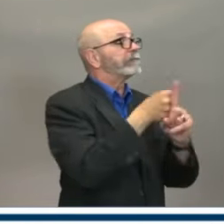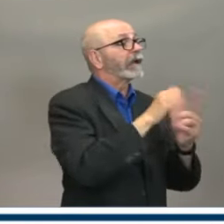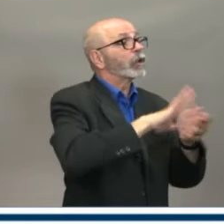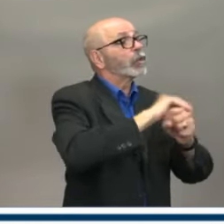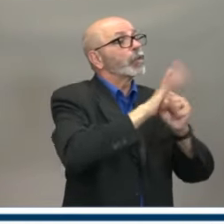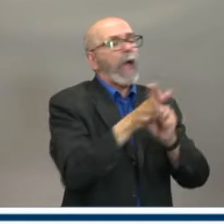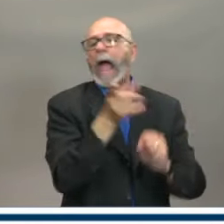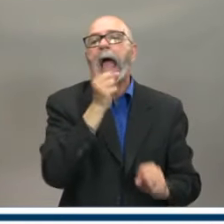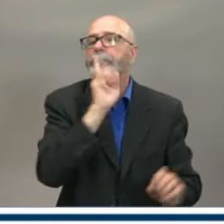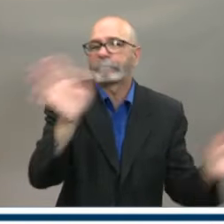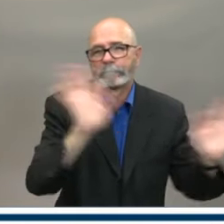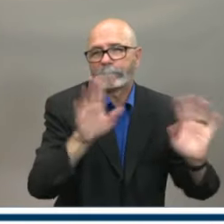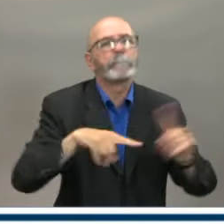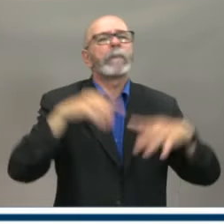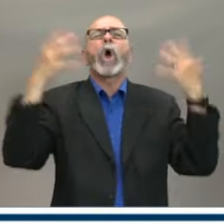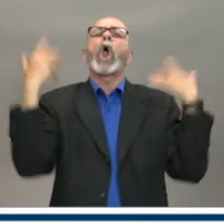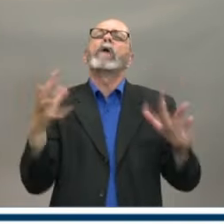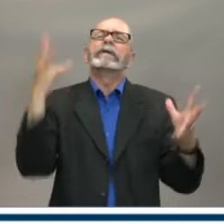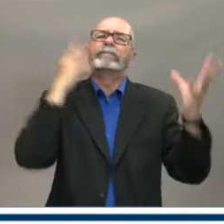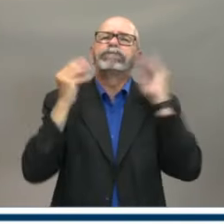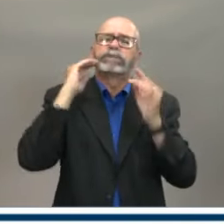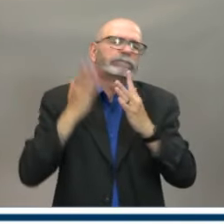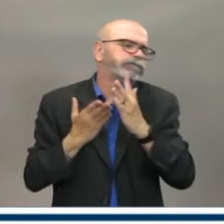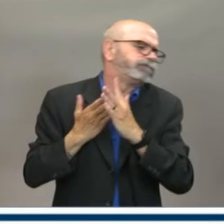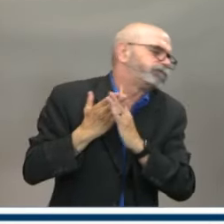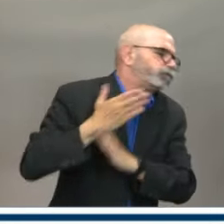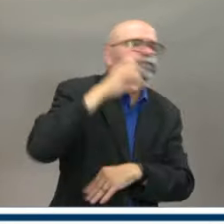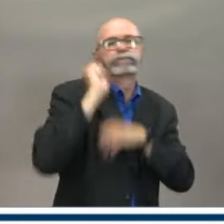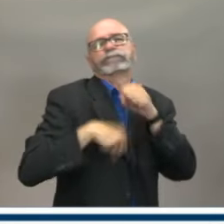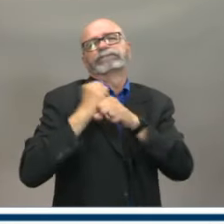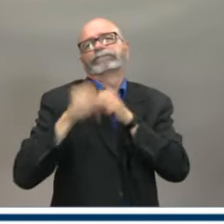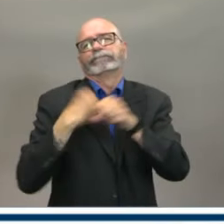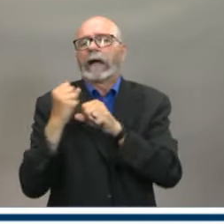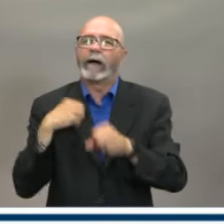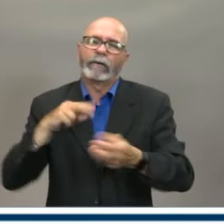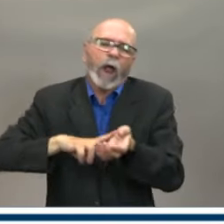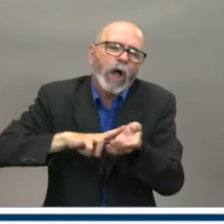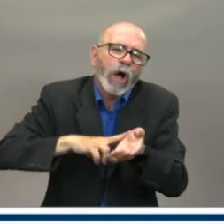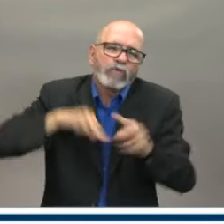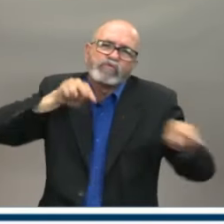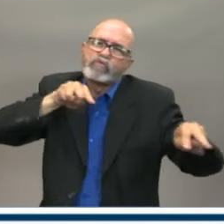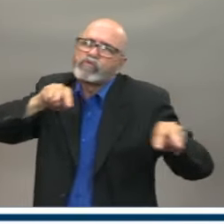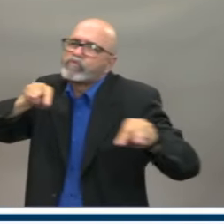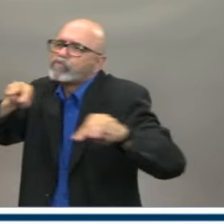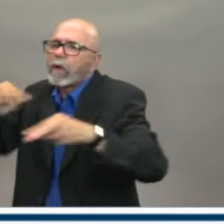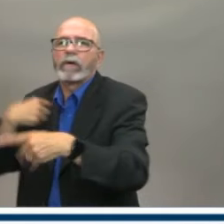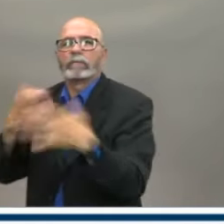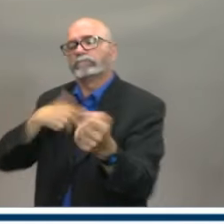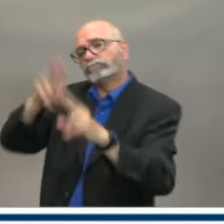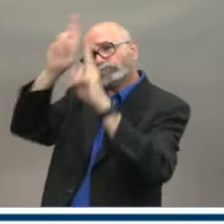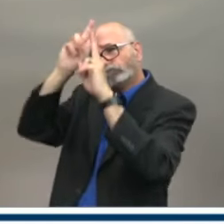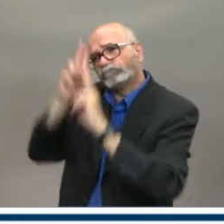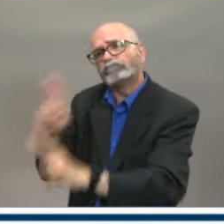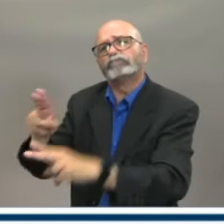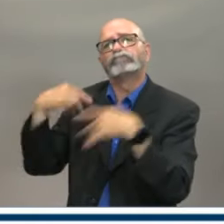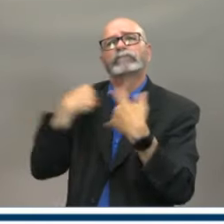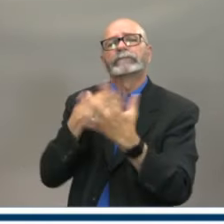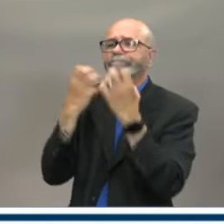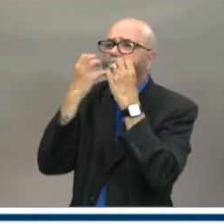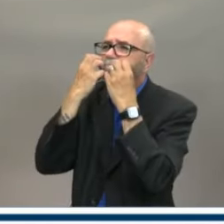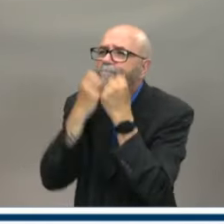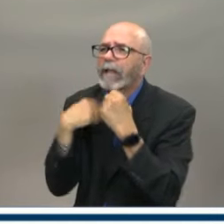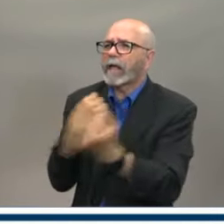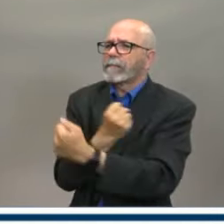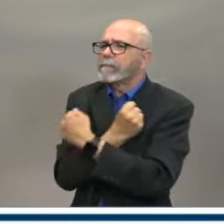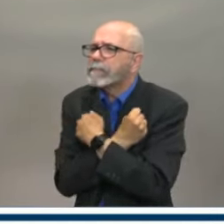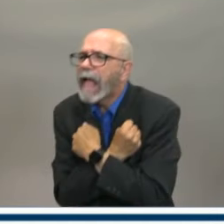decades to ensure that our families have the care they deserve, and the respect that you show our loved ones and our families when they're in your